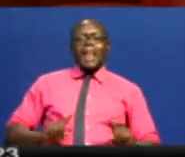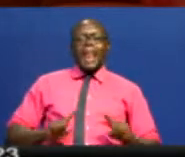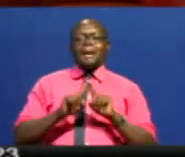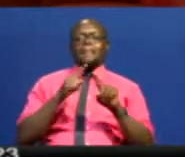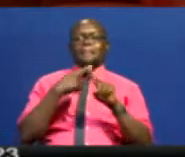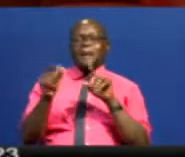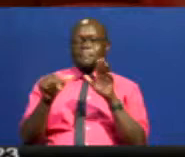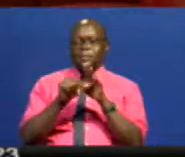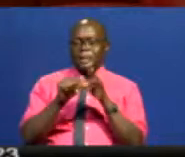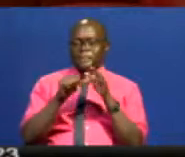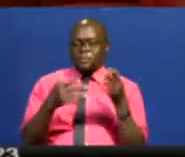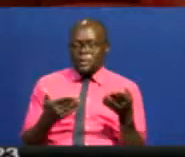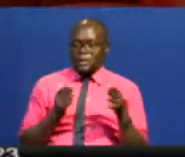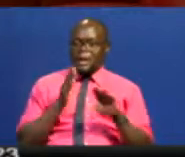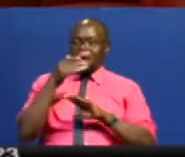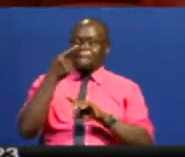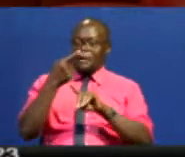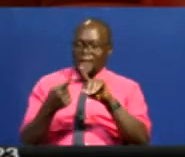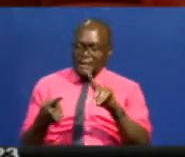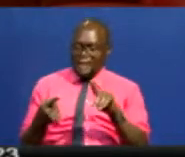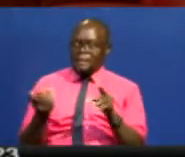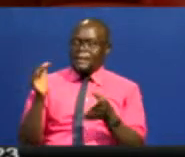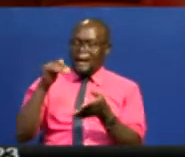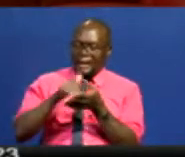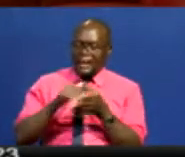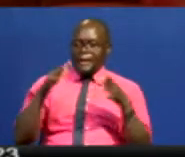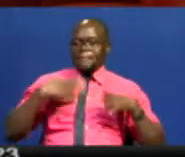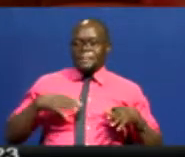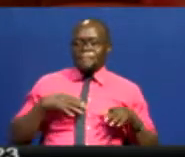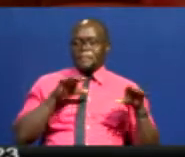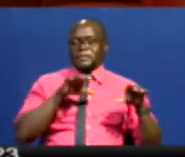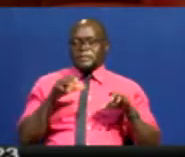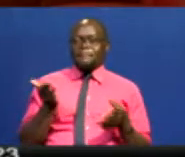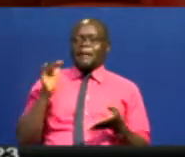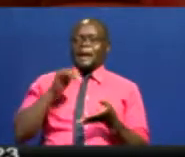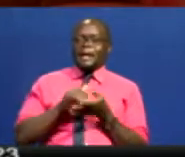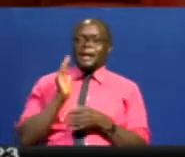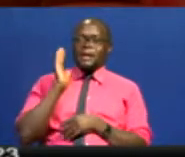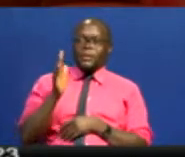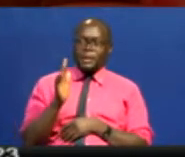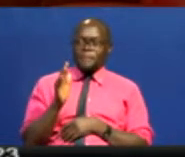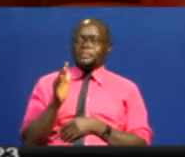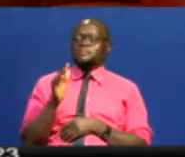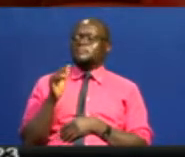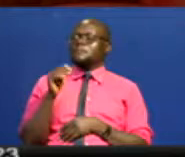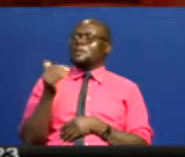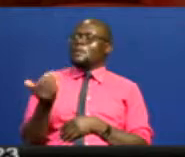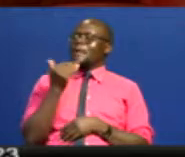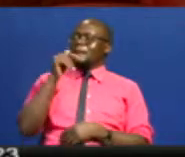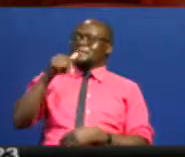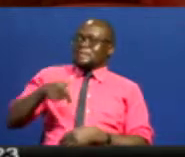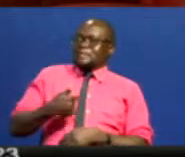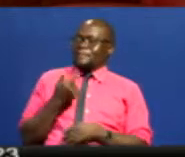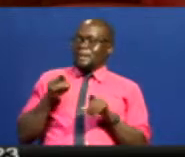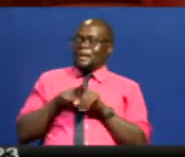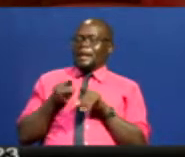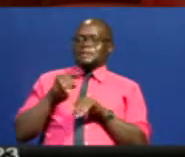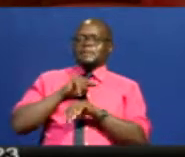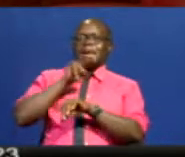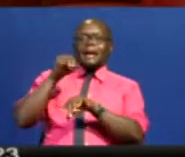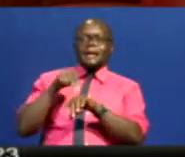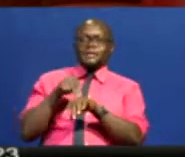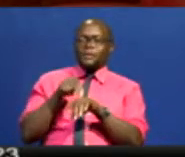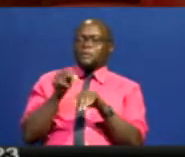that after 1 year, again our people will be suffering. The question that we ask ourselves as a nation, are we